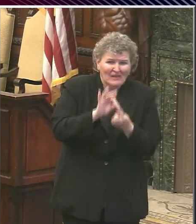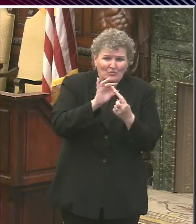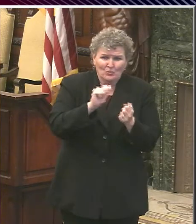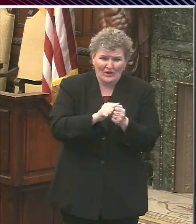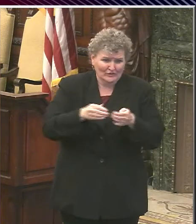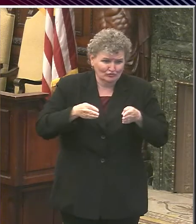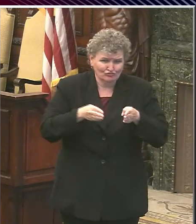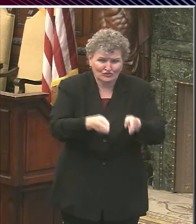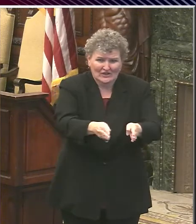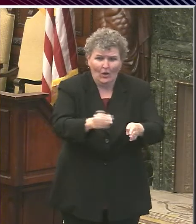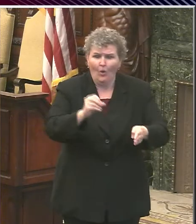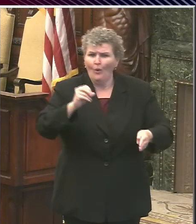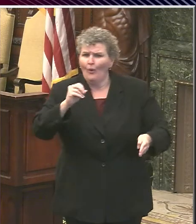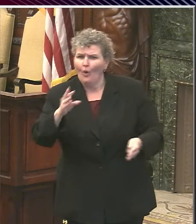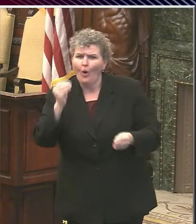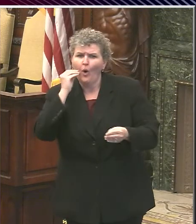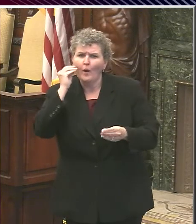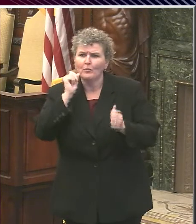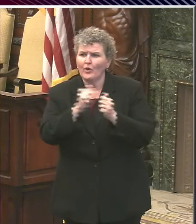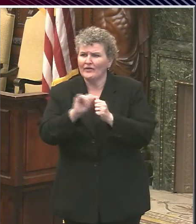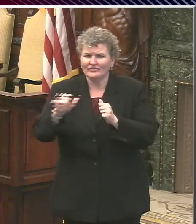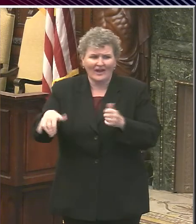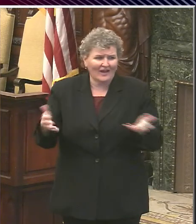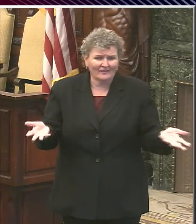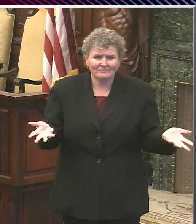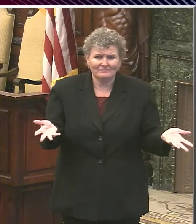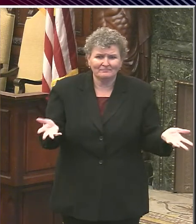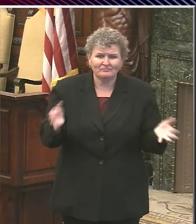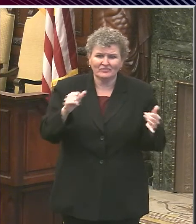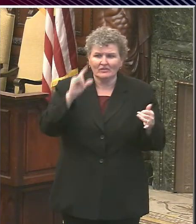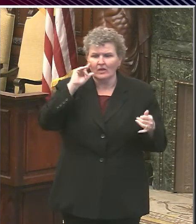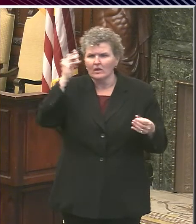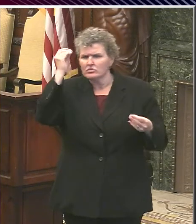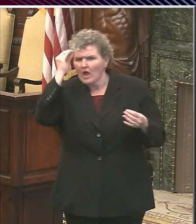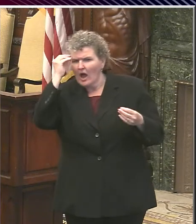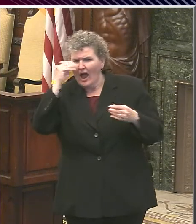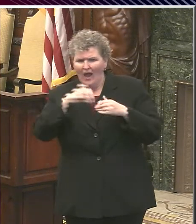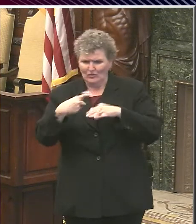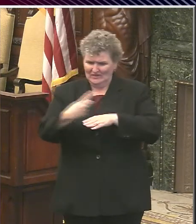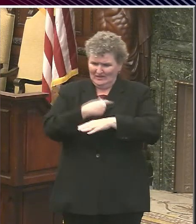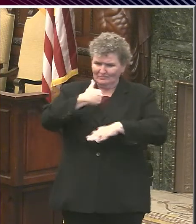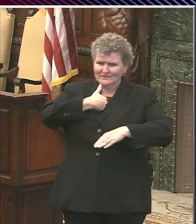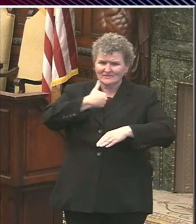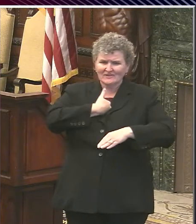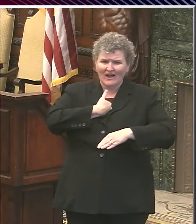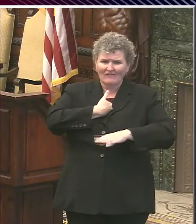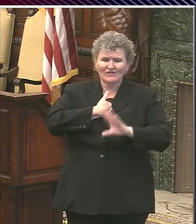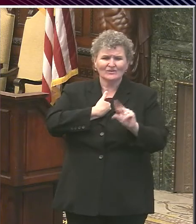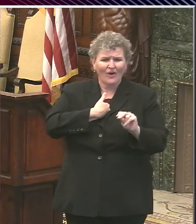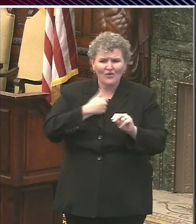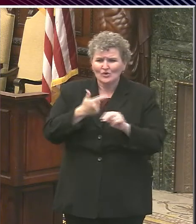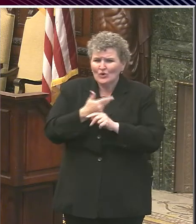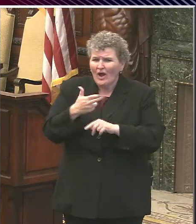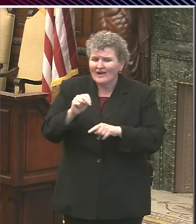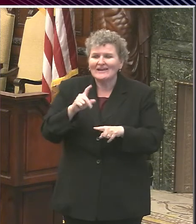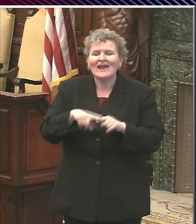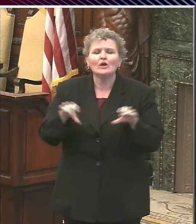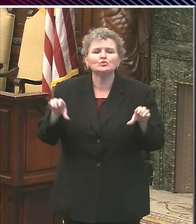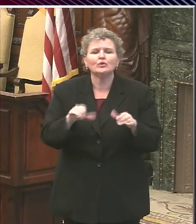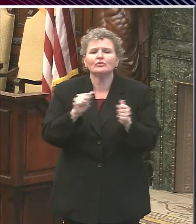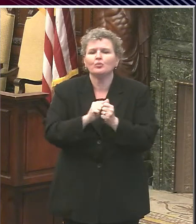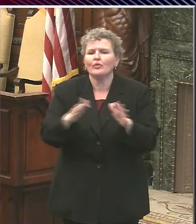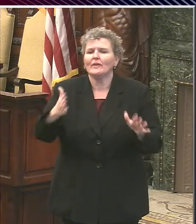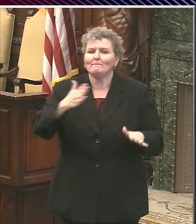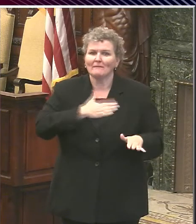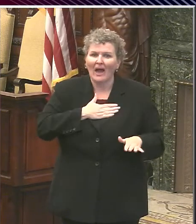if they're in their home with them contemplating suicide. It's better to keep guns out of their hands. We can't do that without our own specific laws